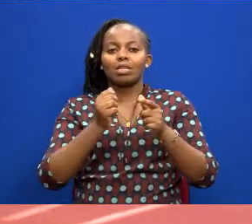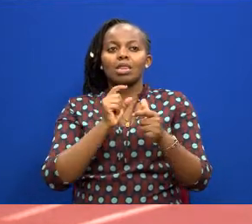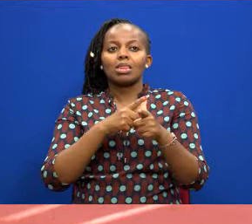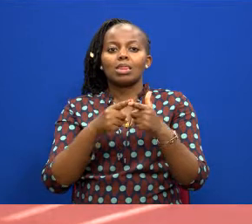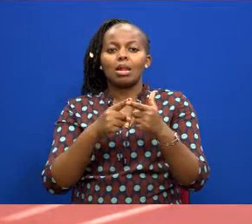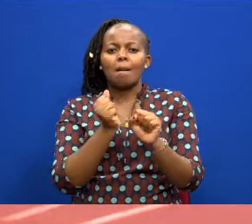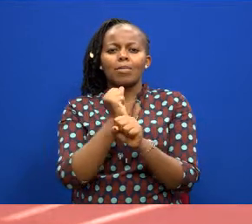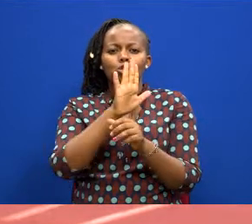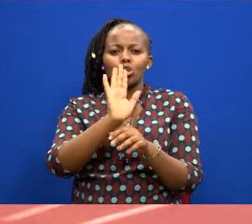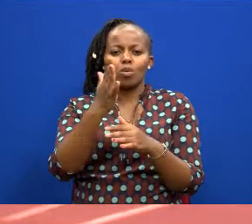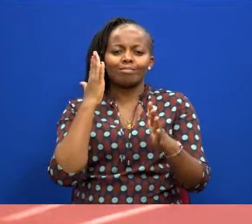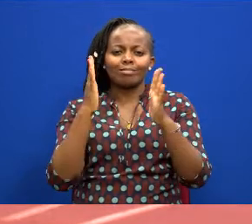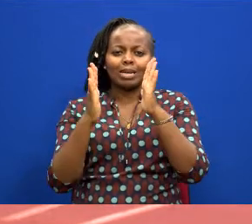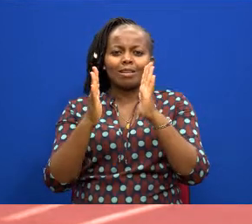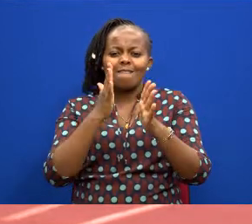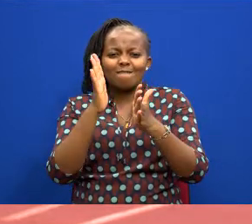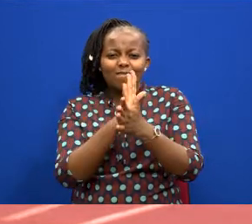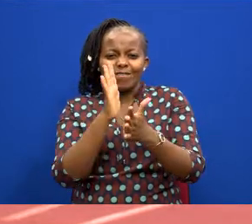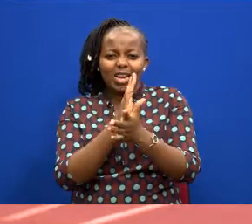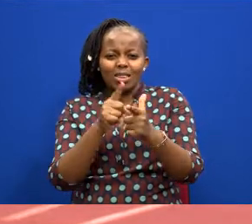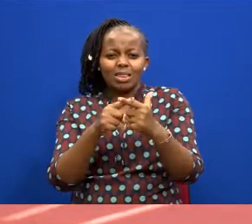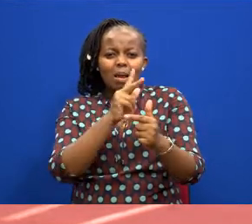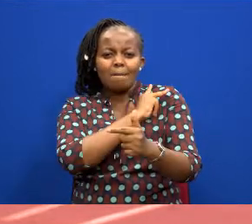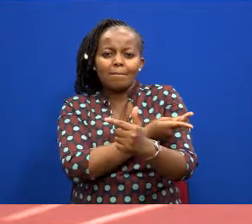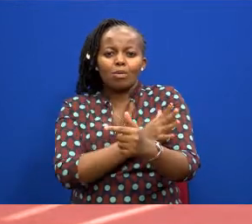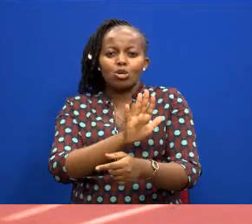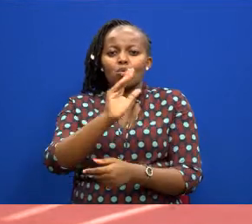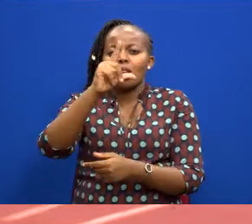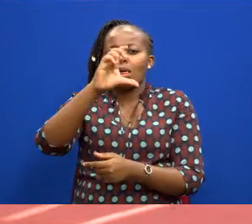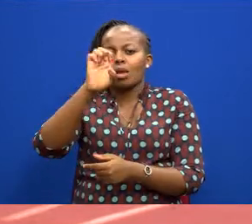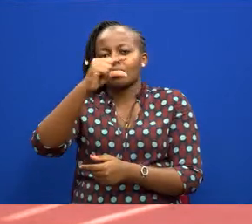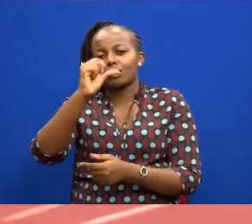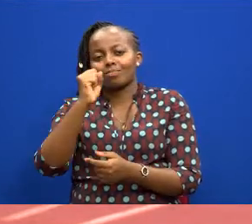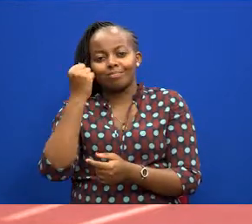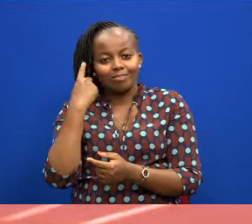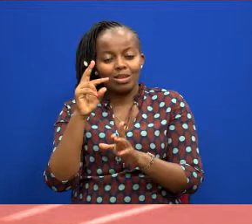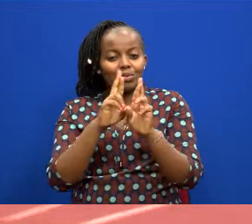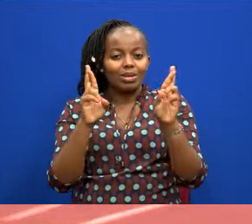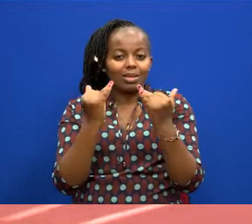you power your hands and drive your legs. Are you guys ready? Yes, sir. Good.